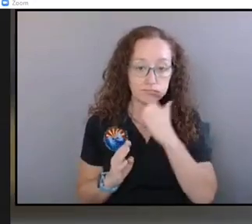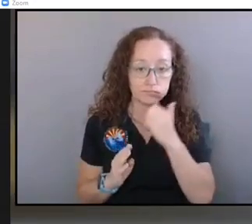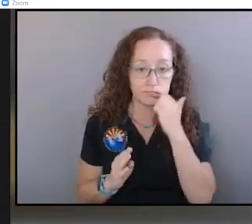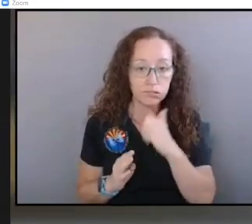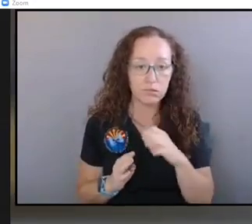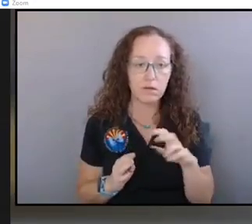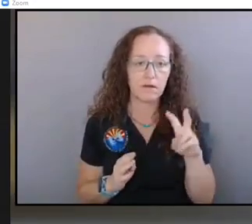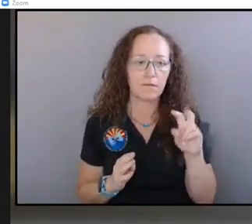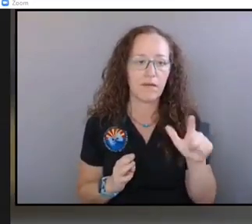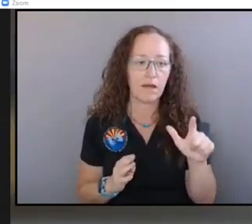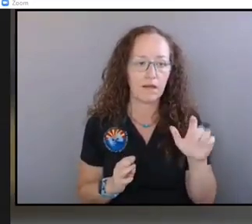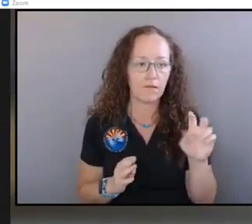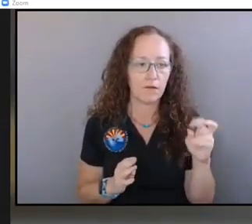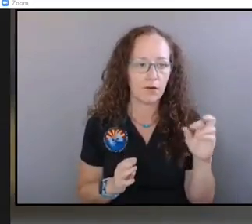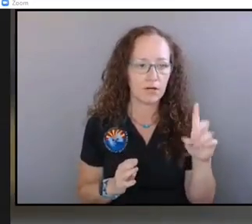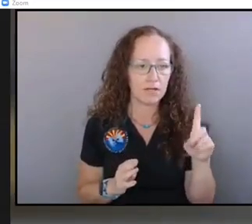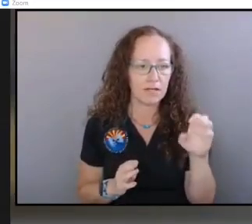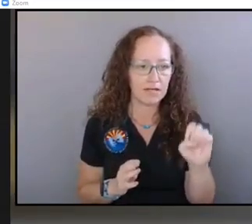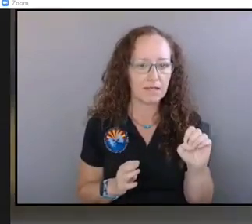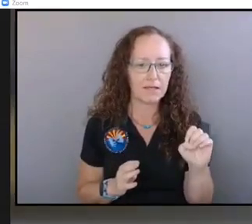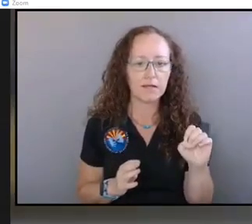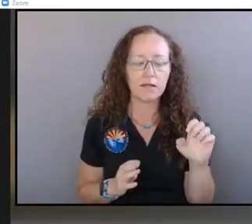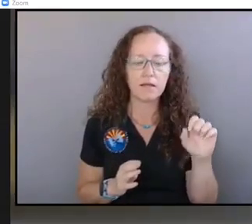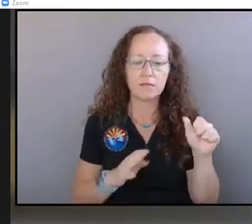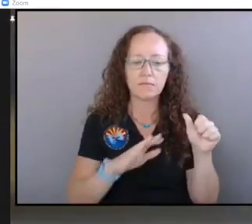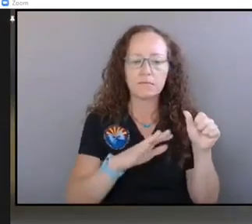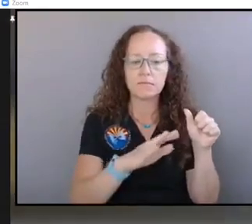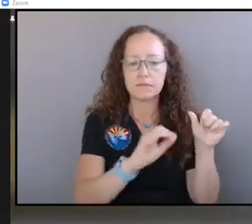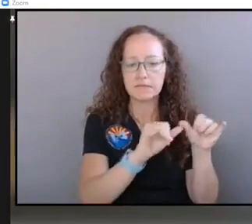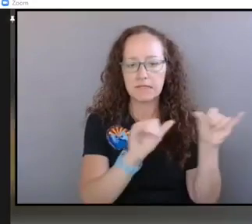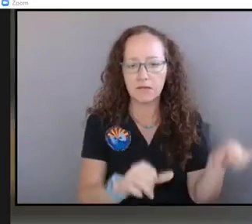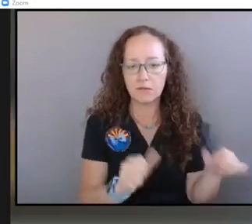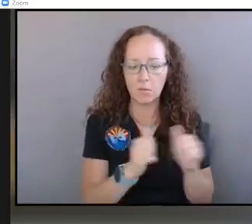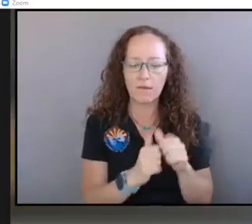with California Team 2, Incident Management Team 2.